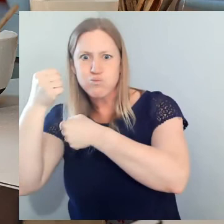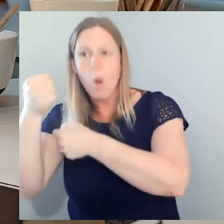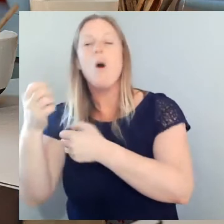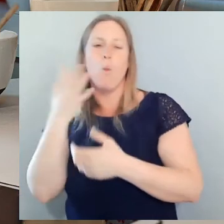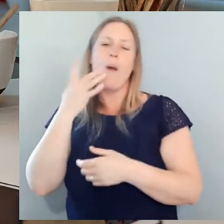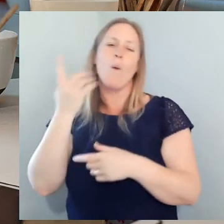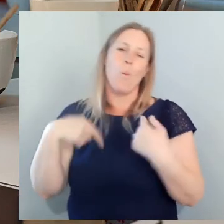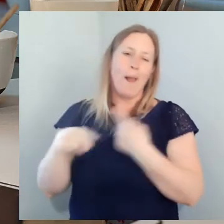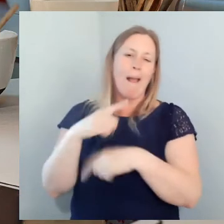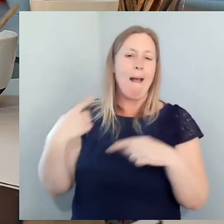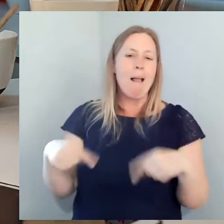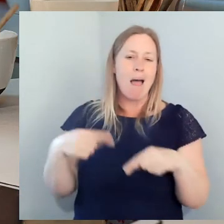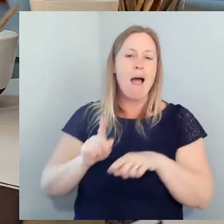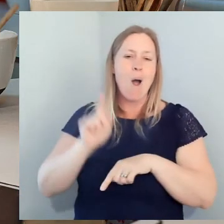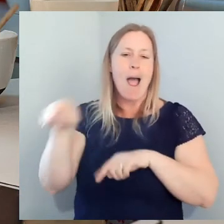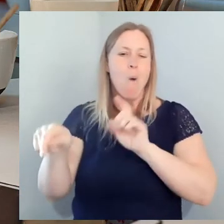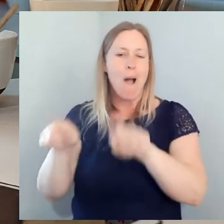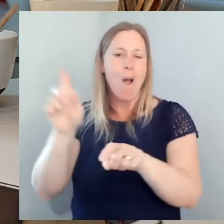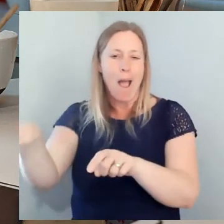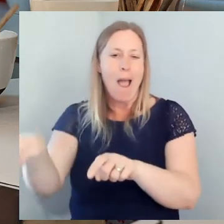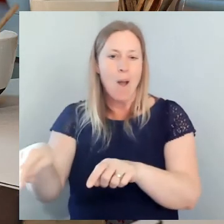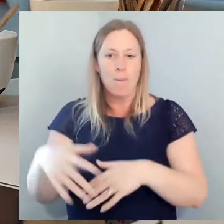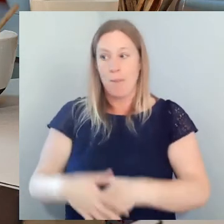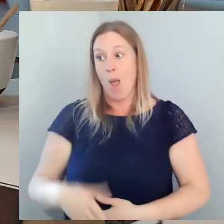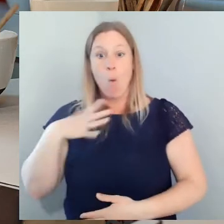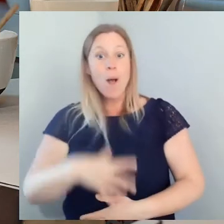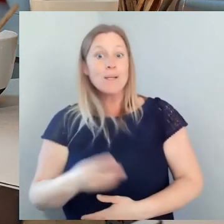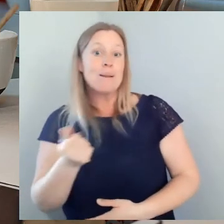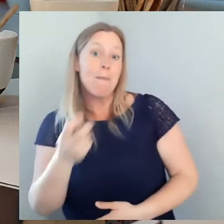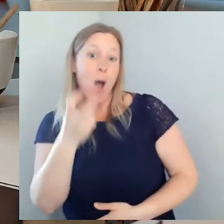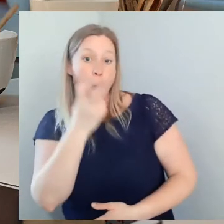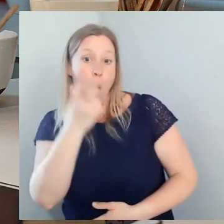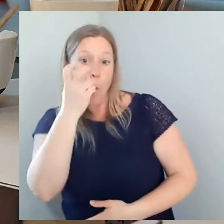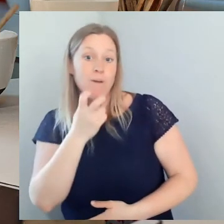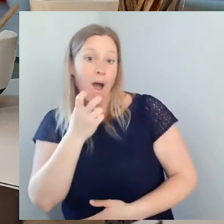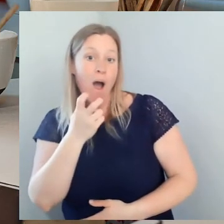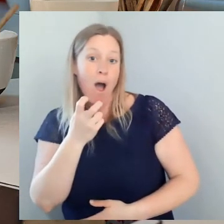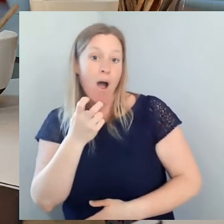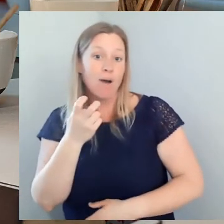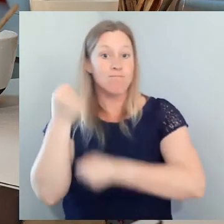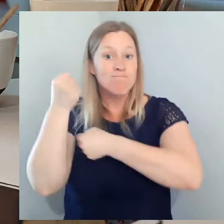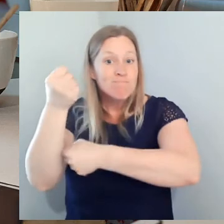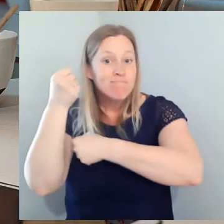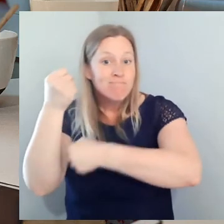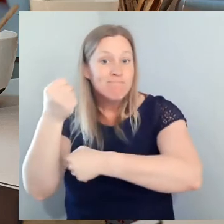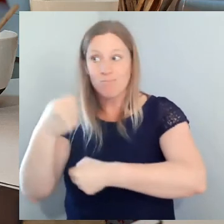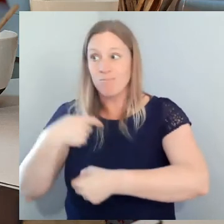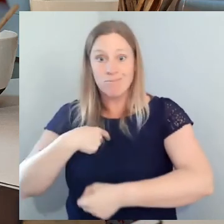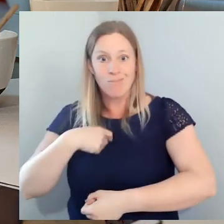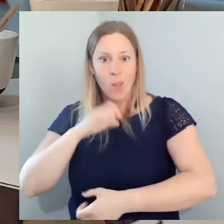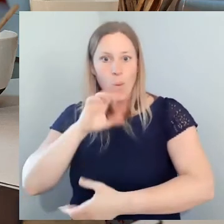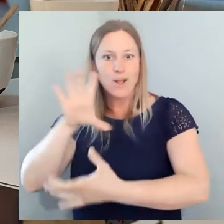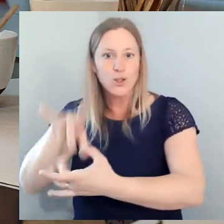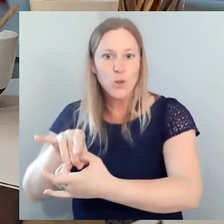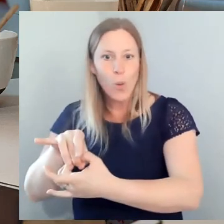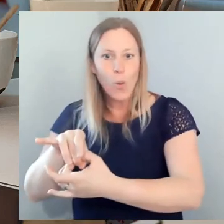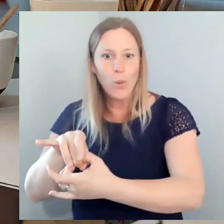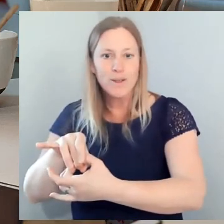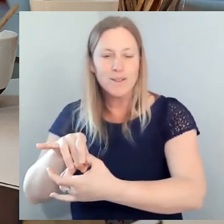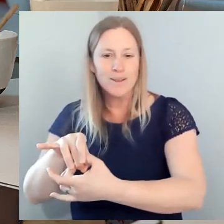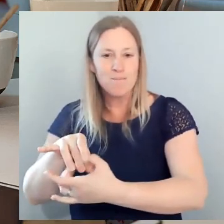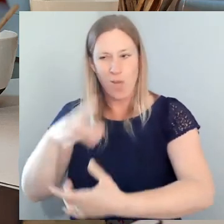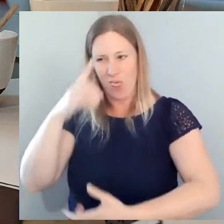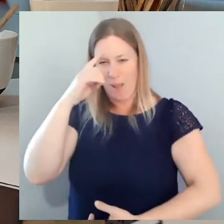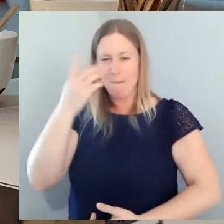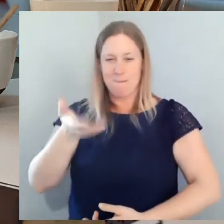we're allowed out again. And they want some aged agitators. Going to join them, see what I can